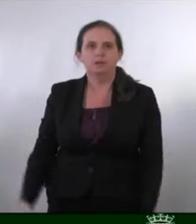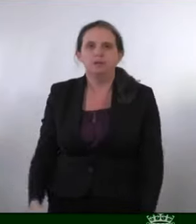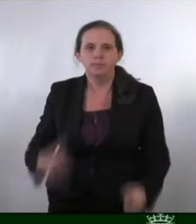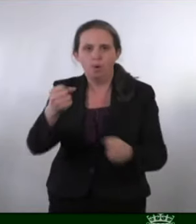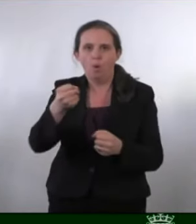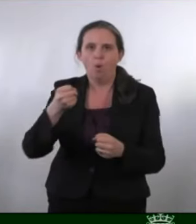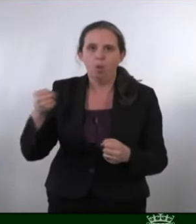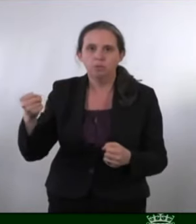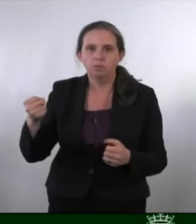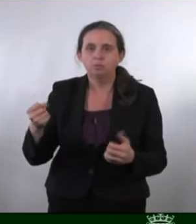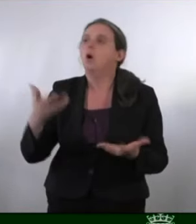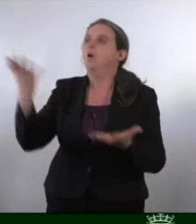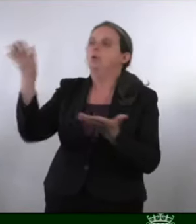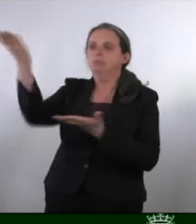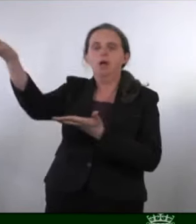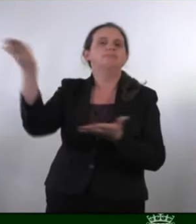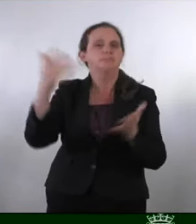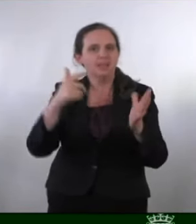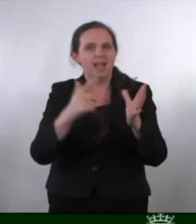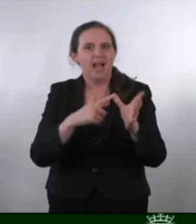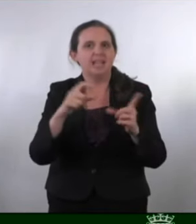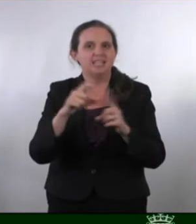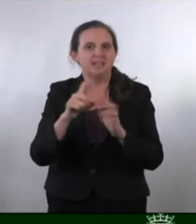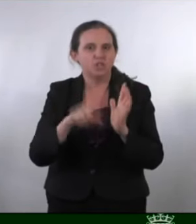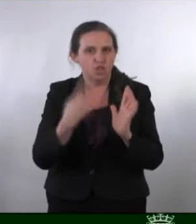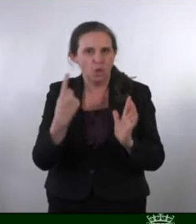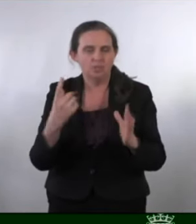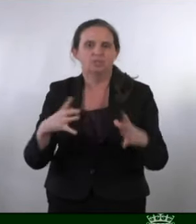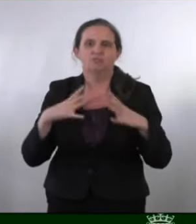No. Alex Davis-Jones. Yes!